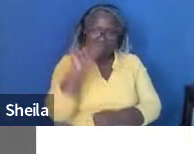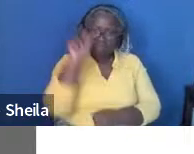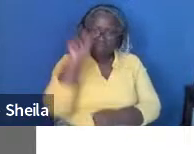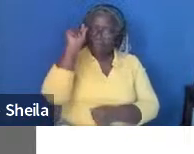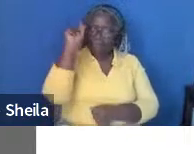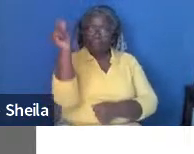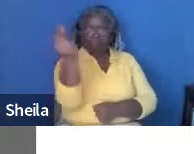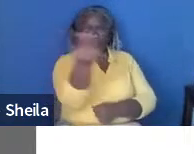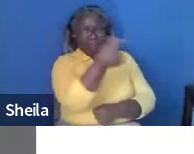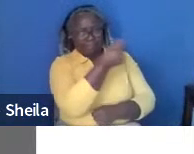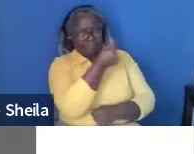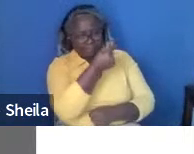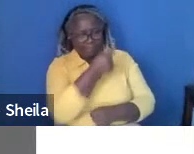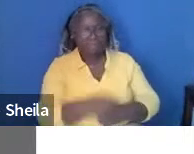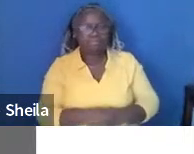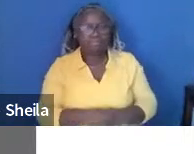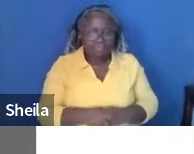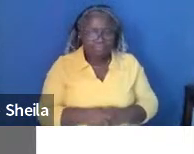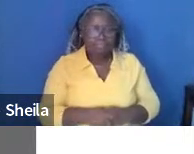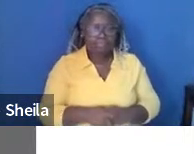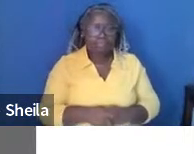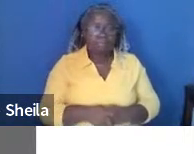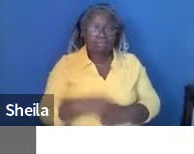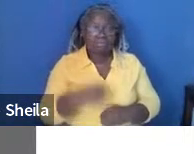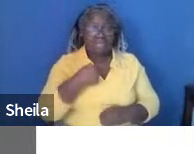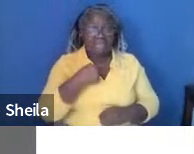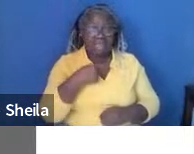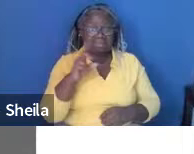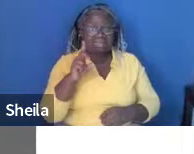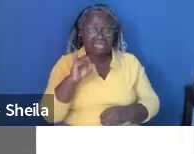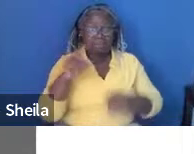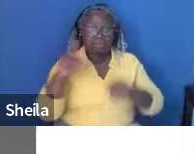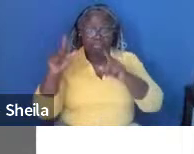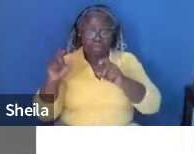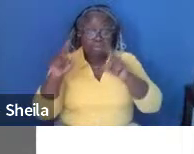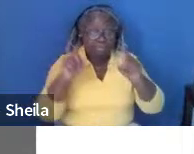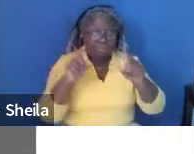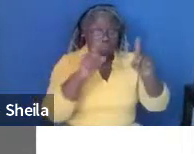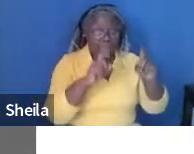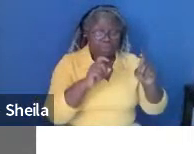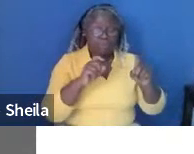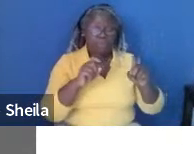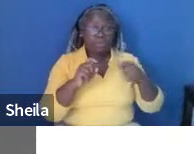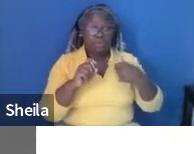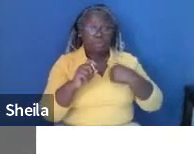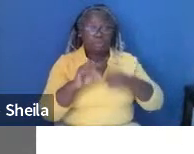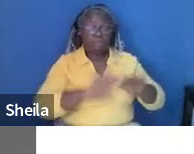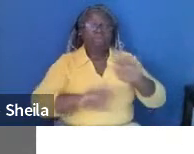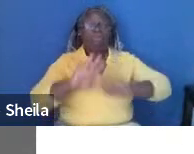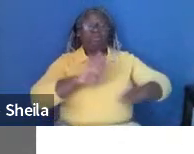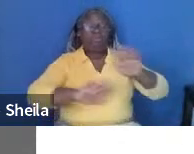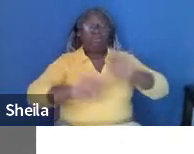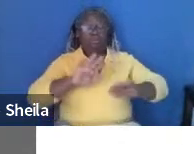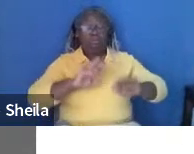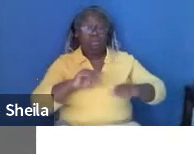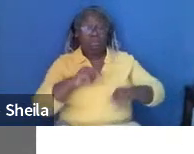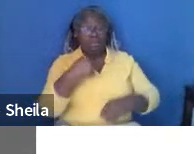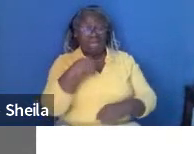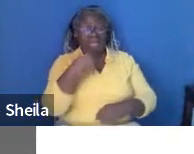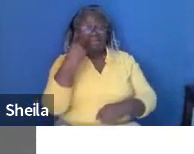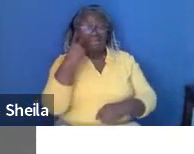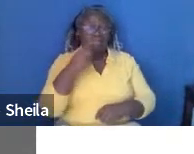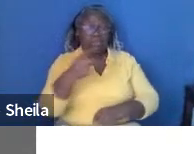the only room that was available had no patient beds in it. So you're seeing a patient room, strangely without